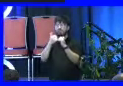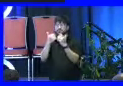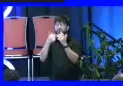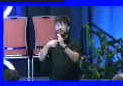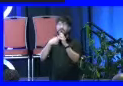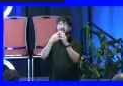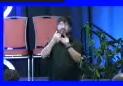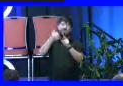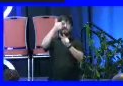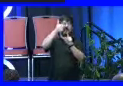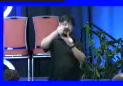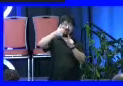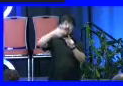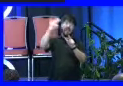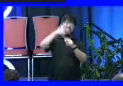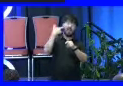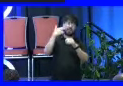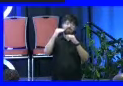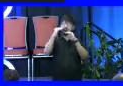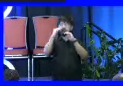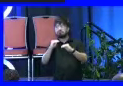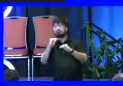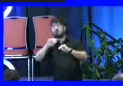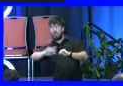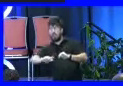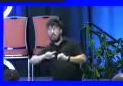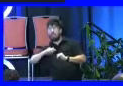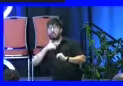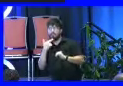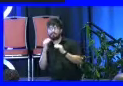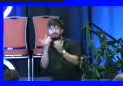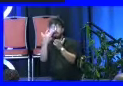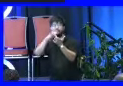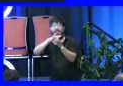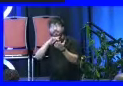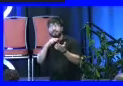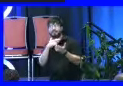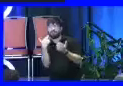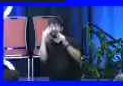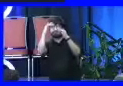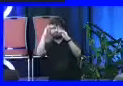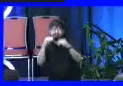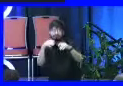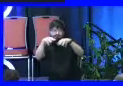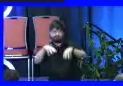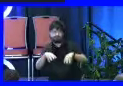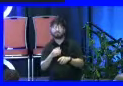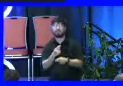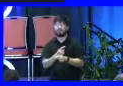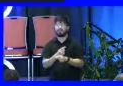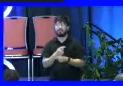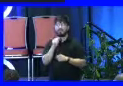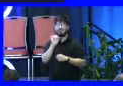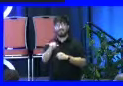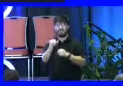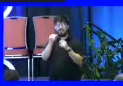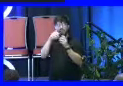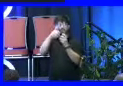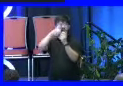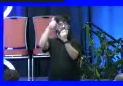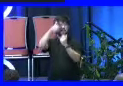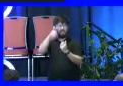low risk, medium risk, also with risk stratification and segmentation, just separating the